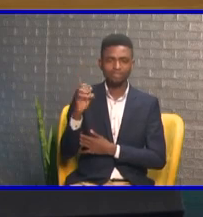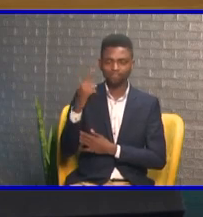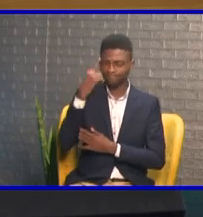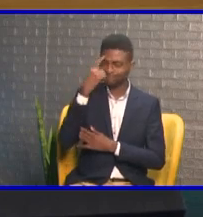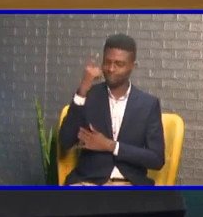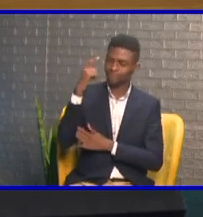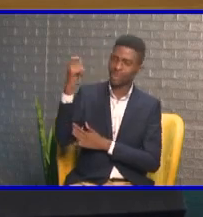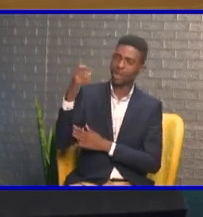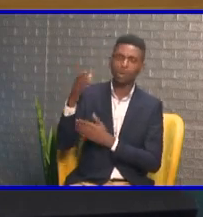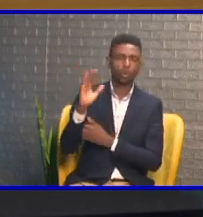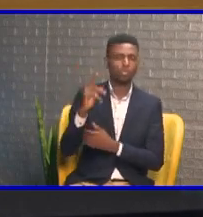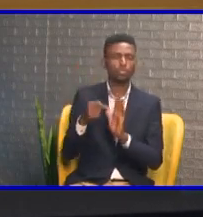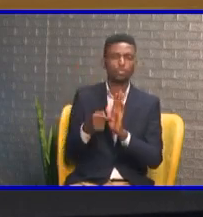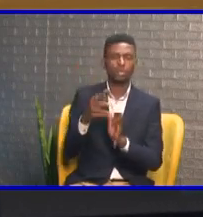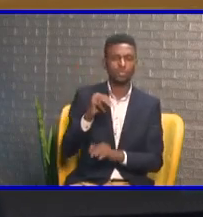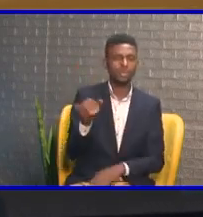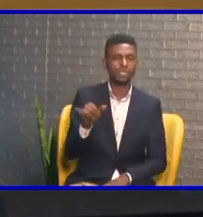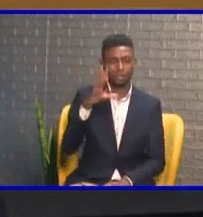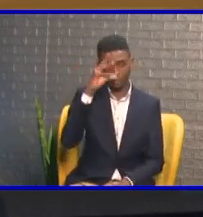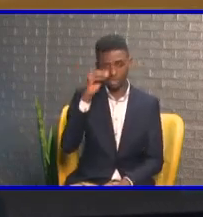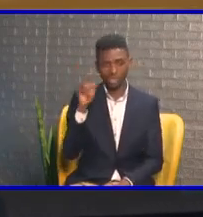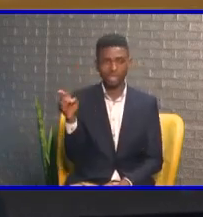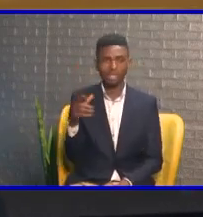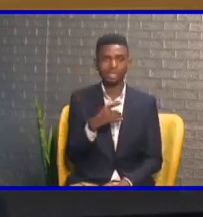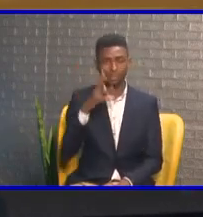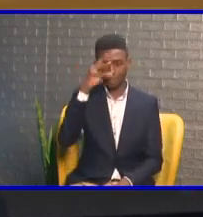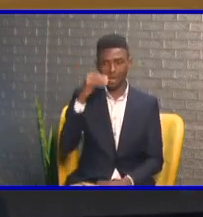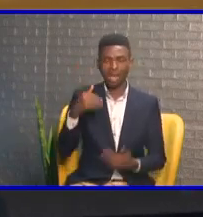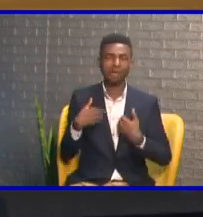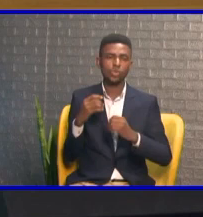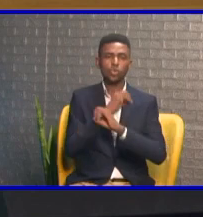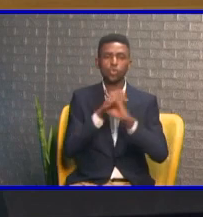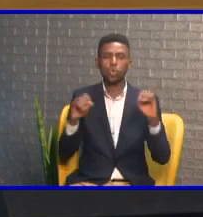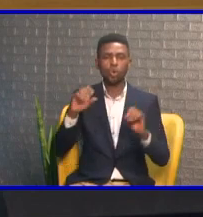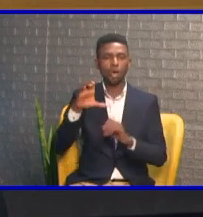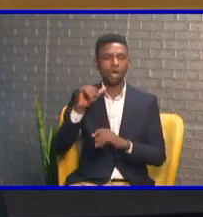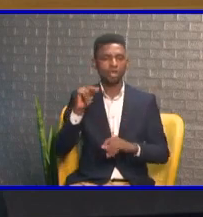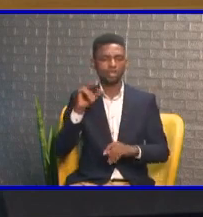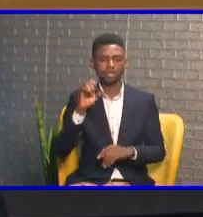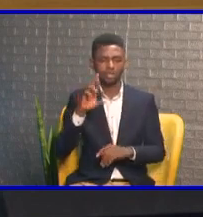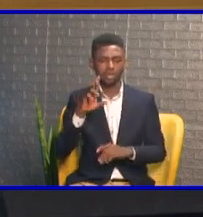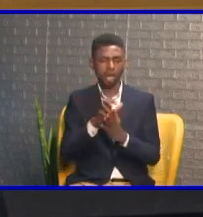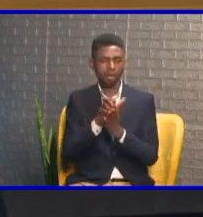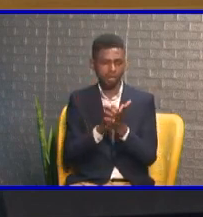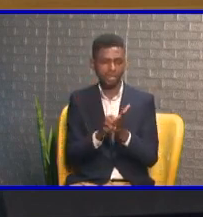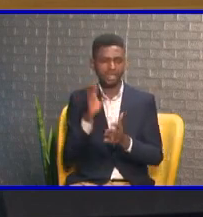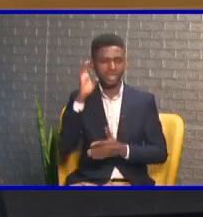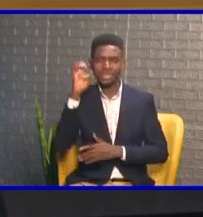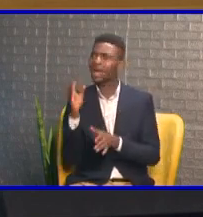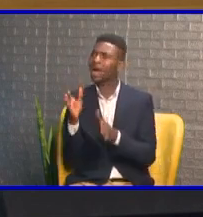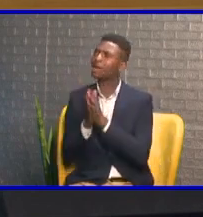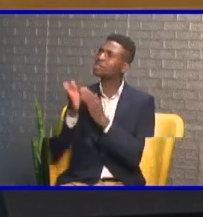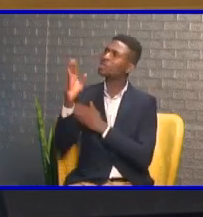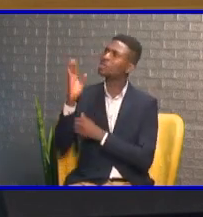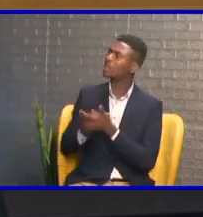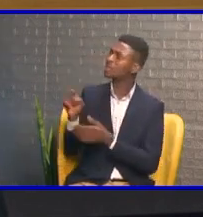him the same man. And the man had no cancer. And he asked God, says, Lord, this man, you're showing me,